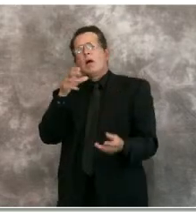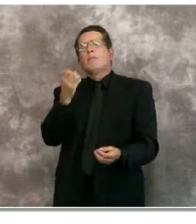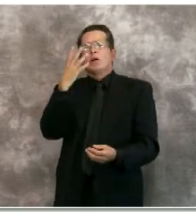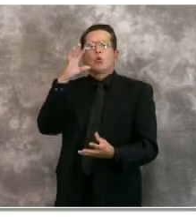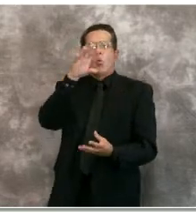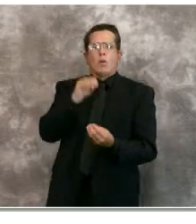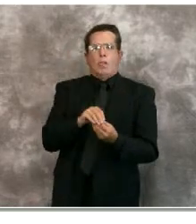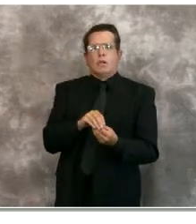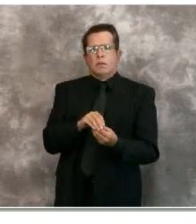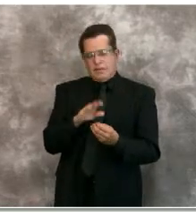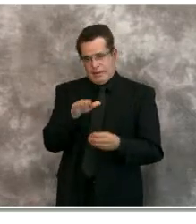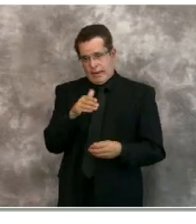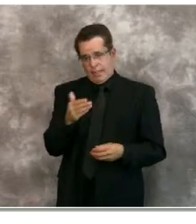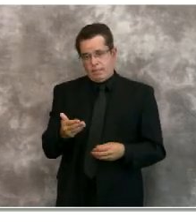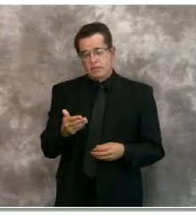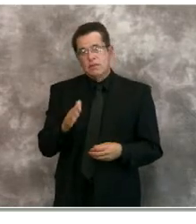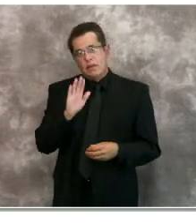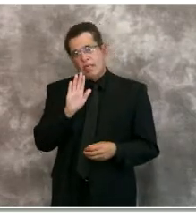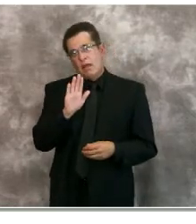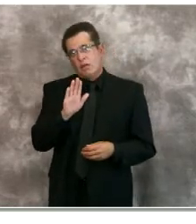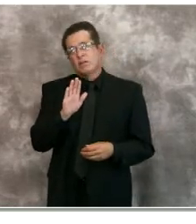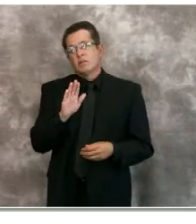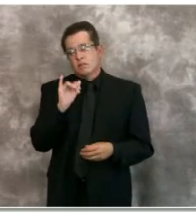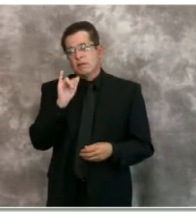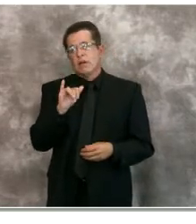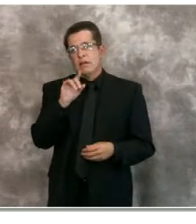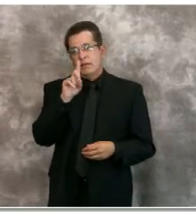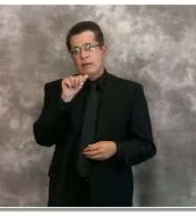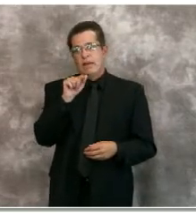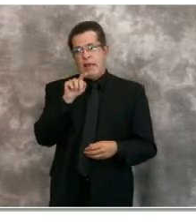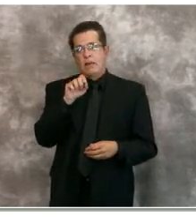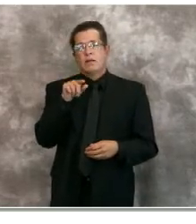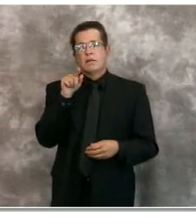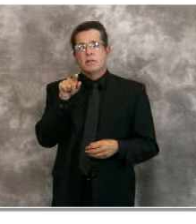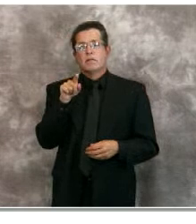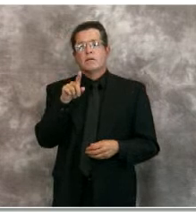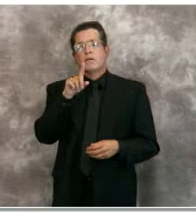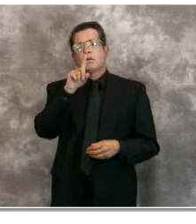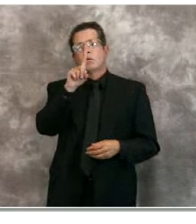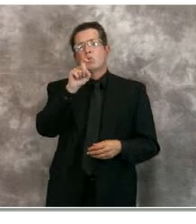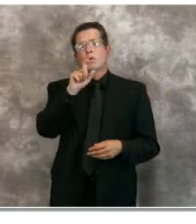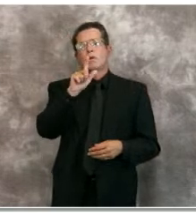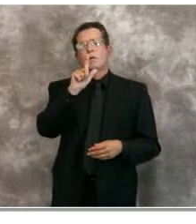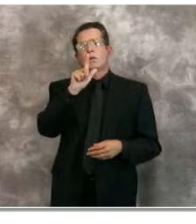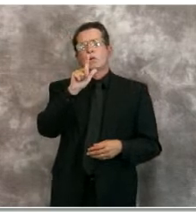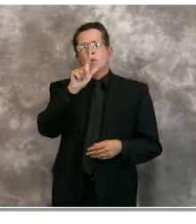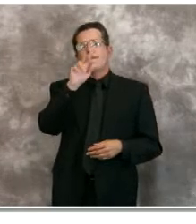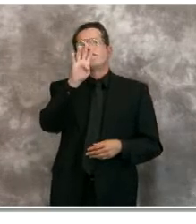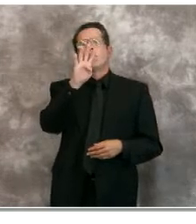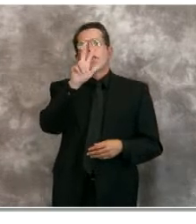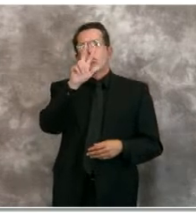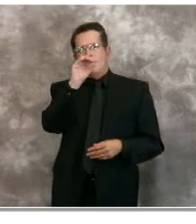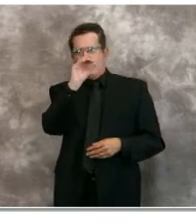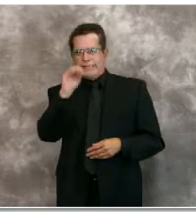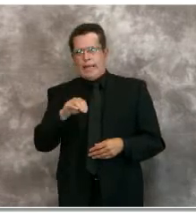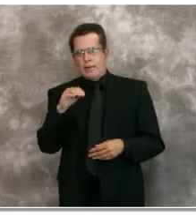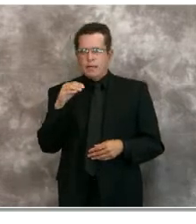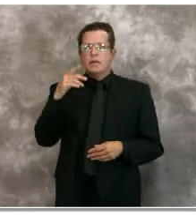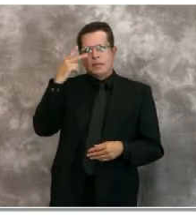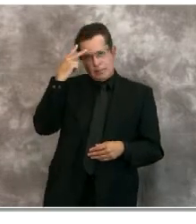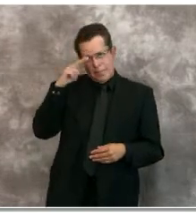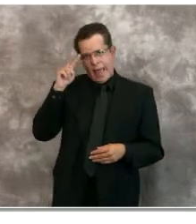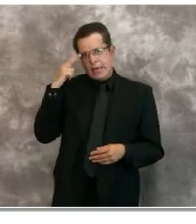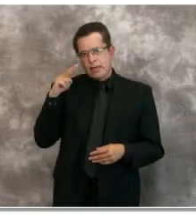total, that data is available for 137 or 43% are Hispanic or